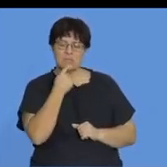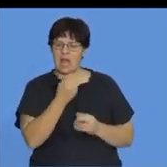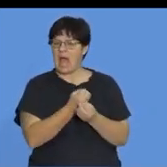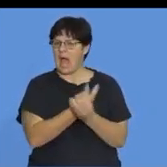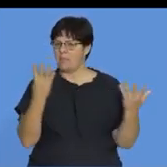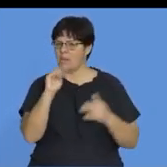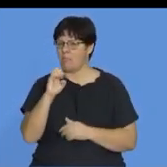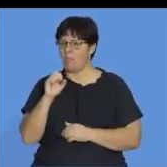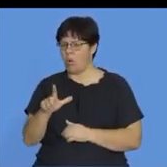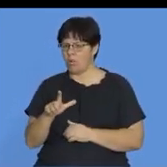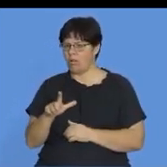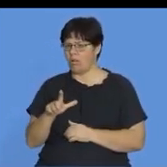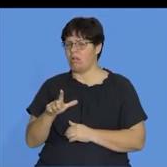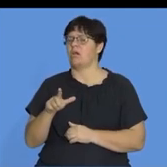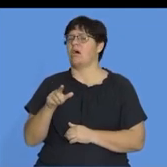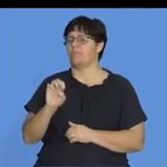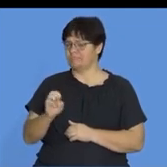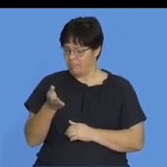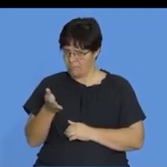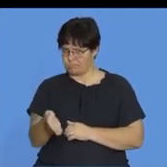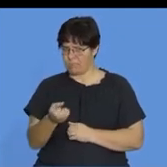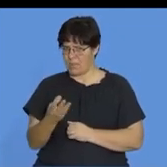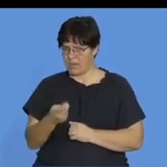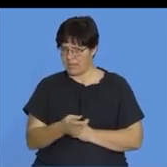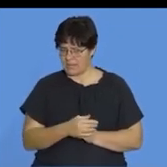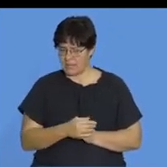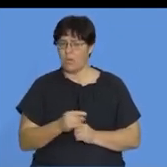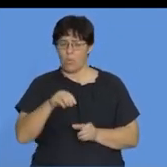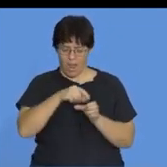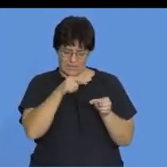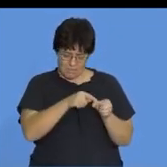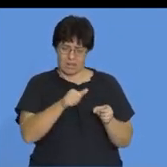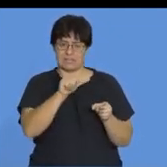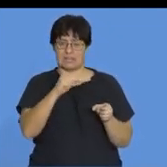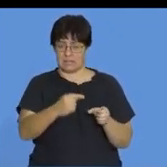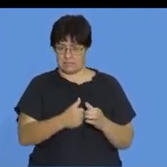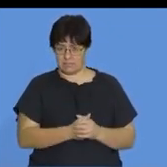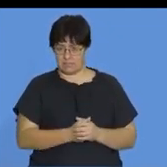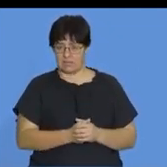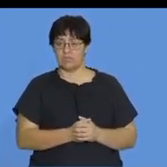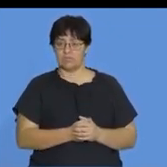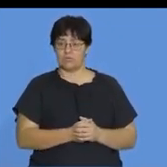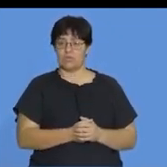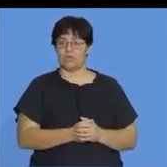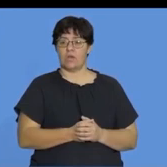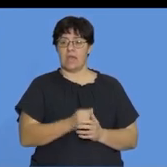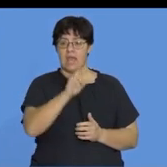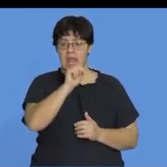many moles of potassium sulfate are present? So the moles of potassium sulfate,